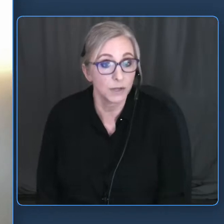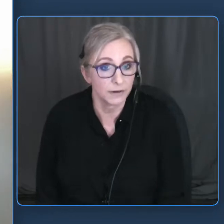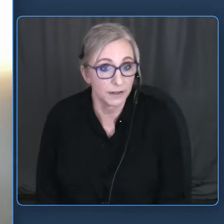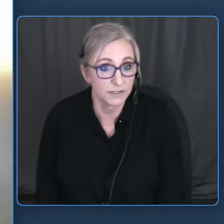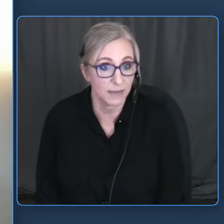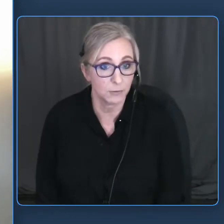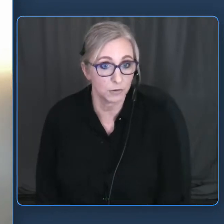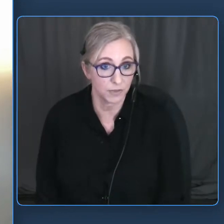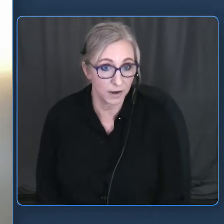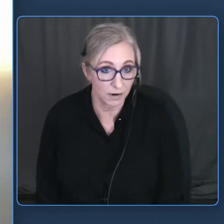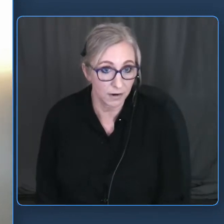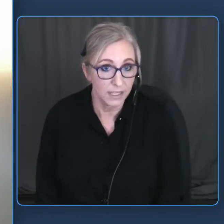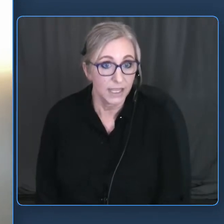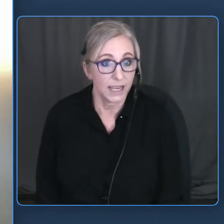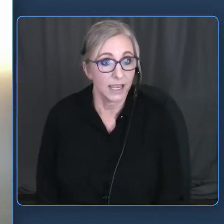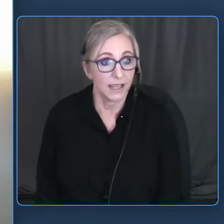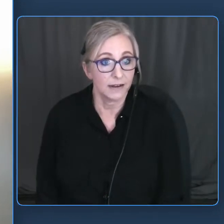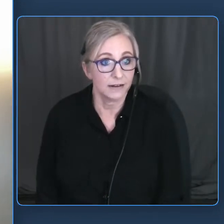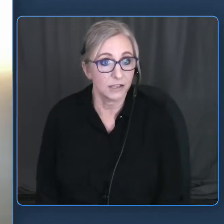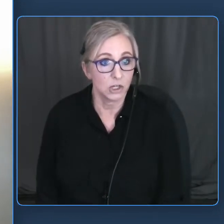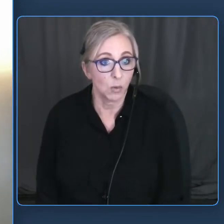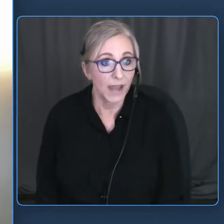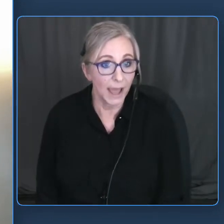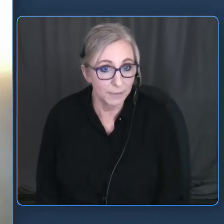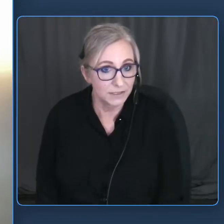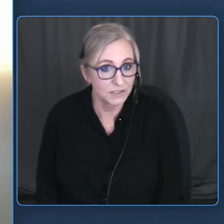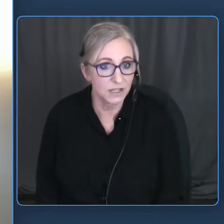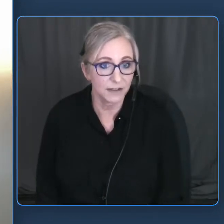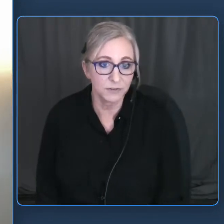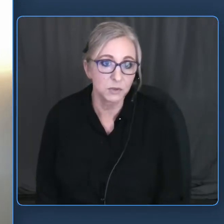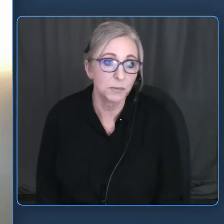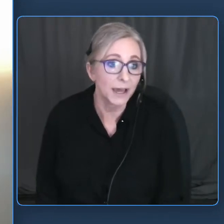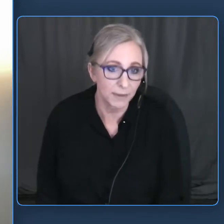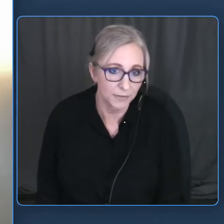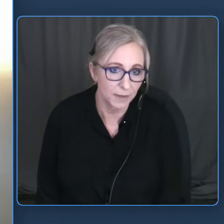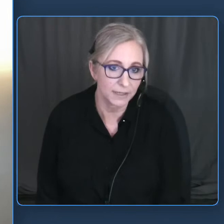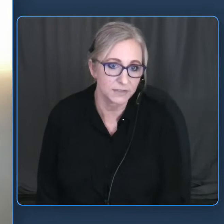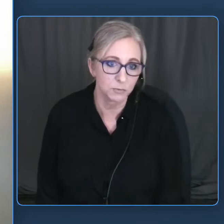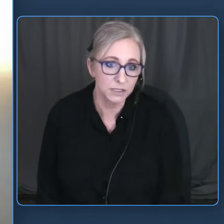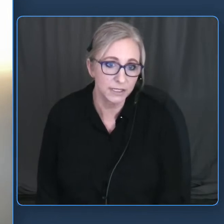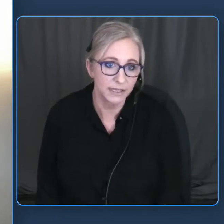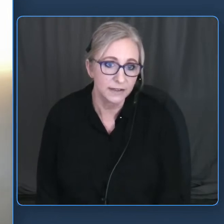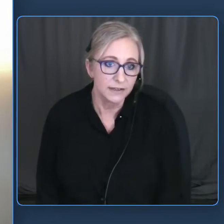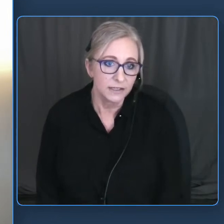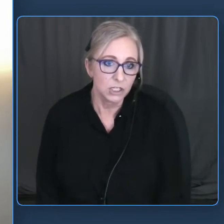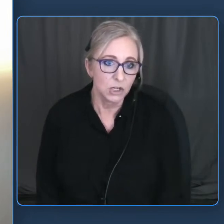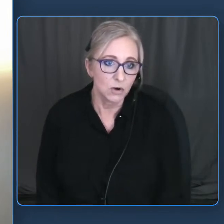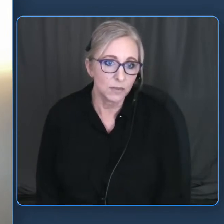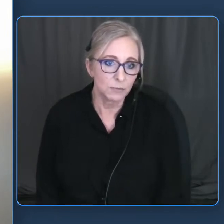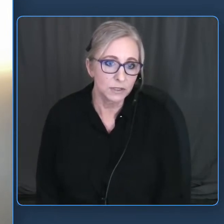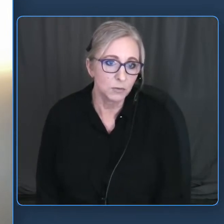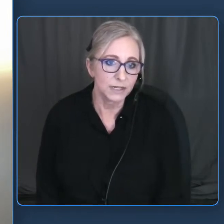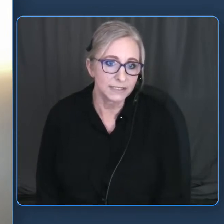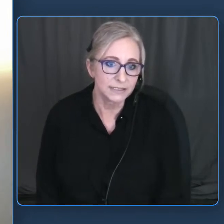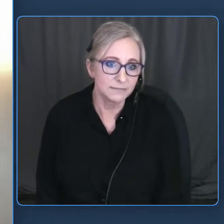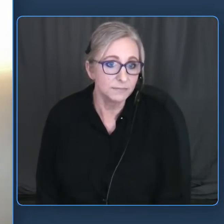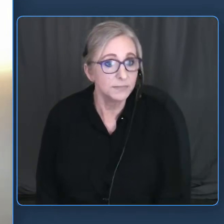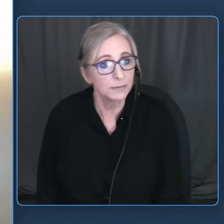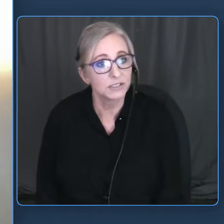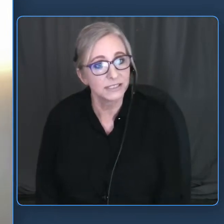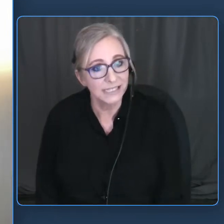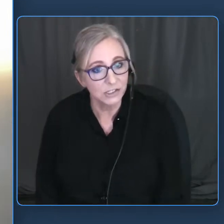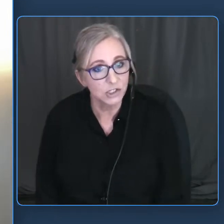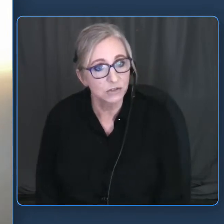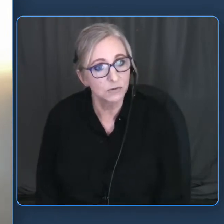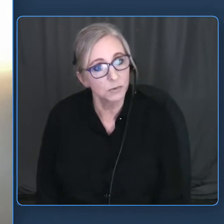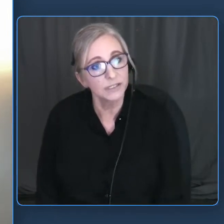if it's broken at the time when you're there? And, what happens? I feel so bad about that because really, they really want to be